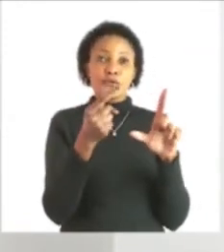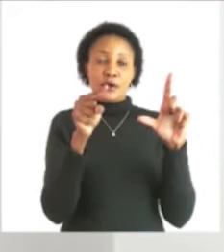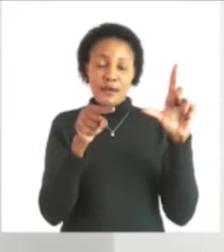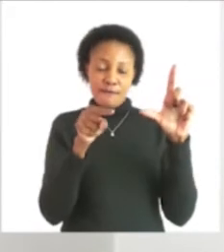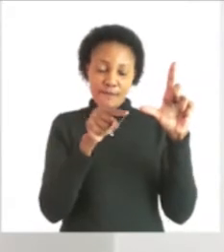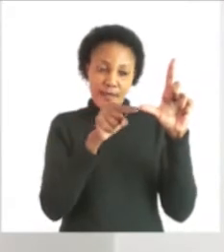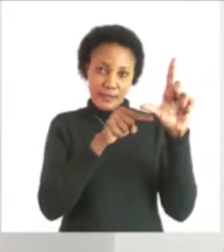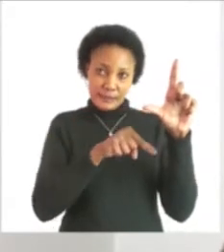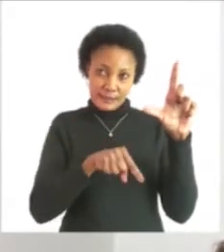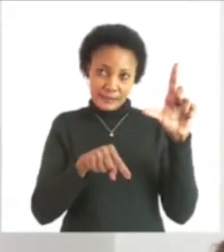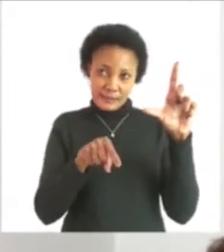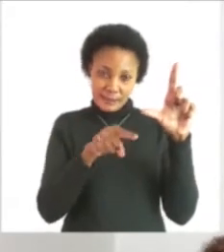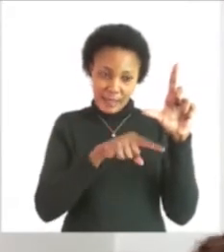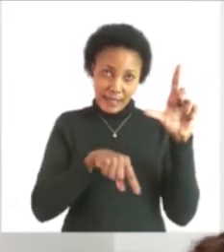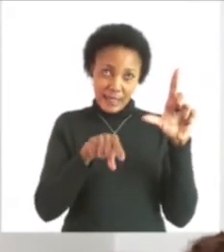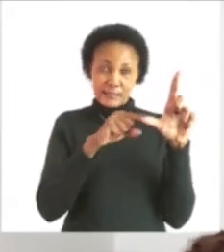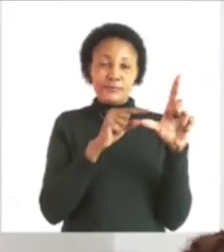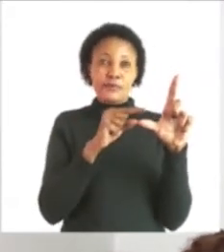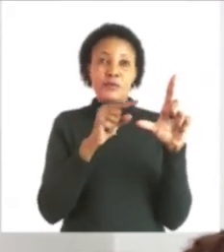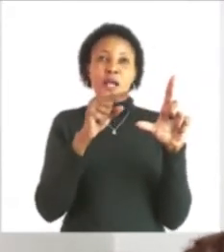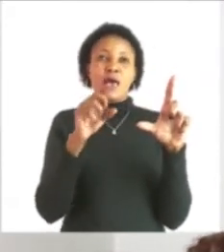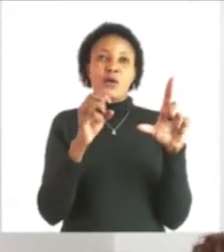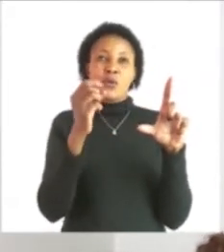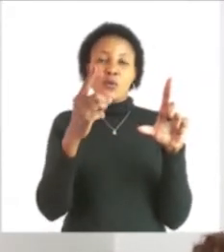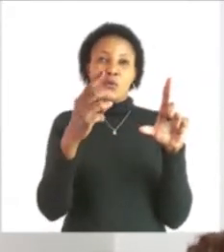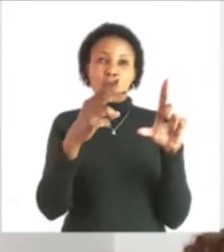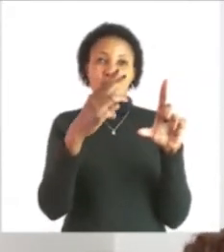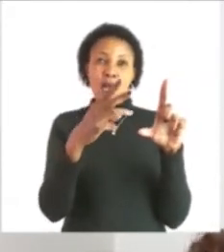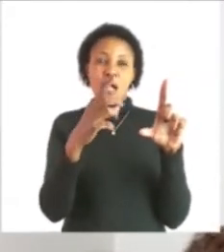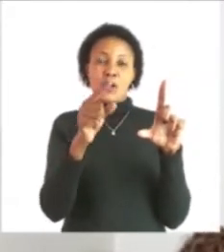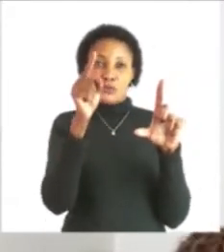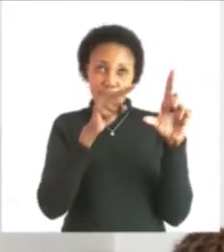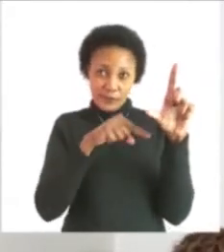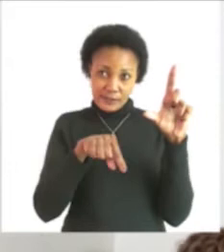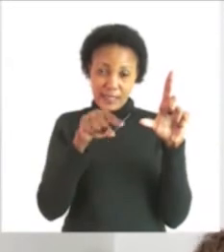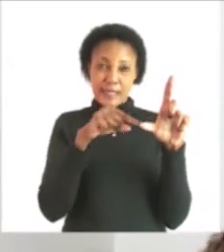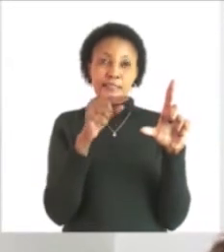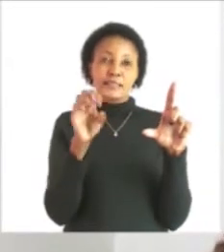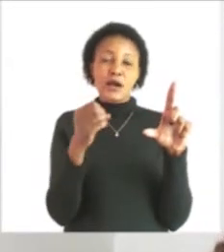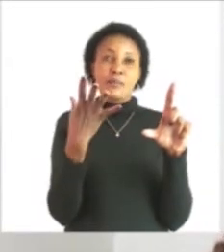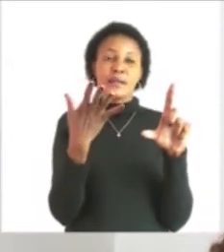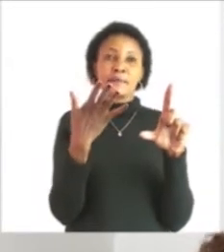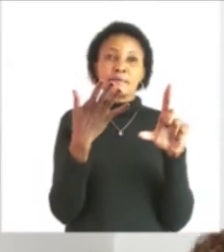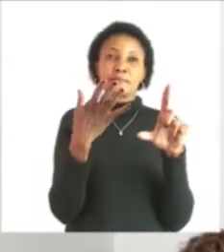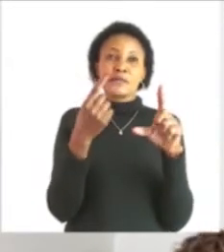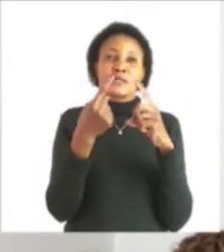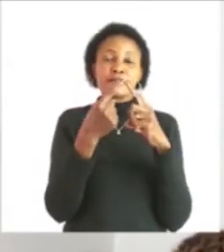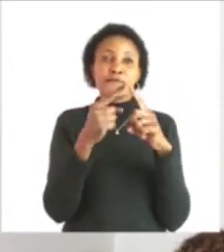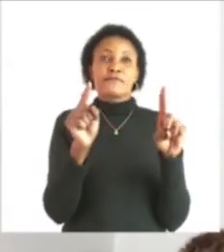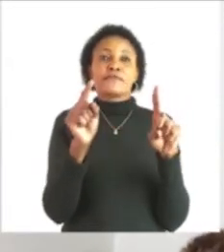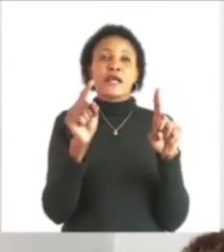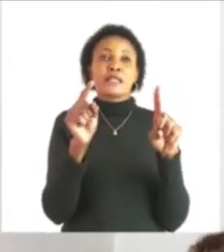here. We are going to count the circle. On the same page, you will see that there are different shapes